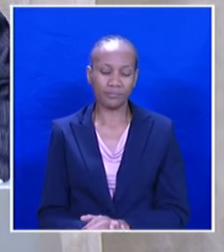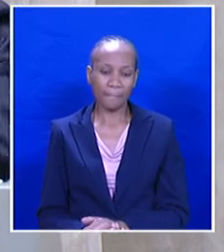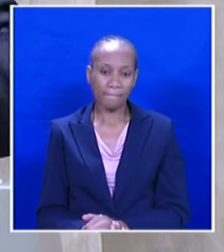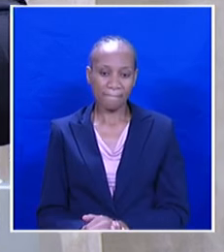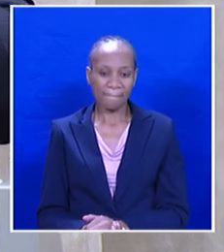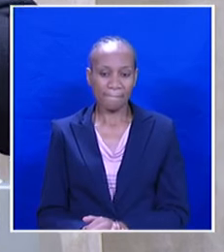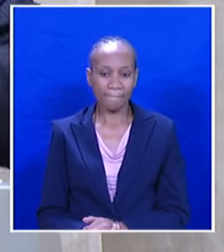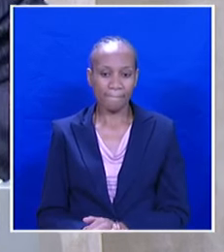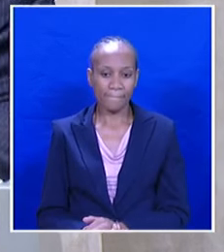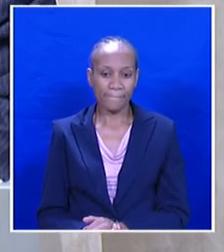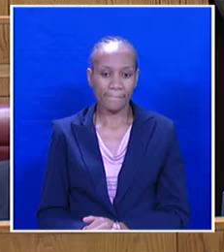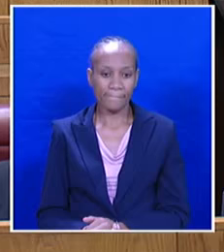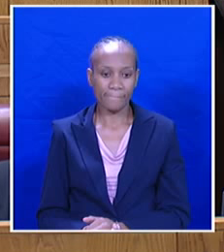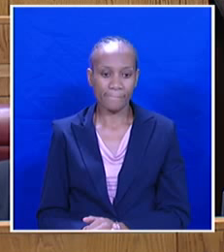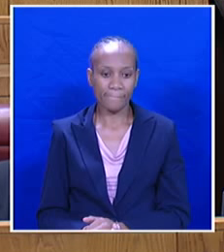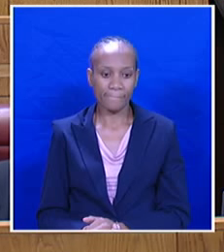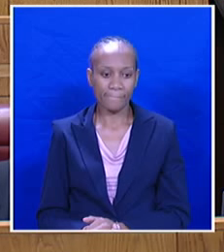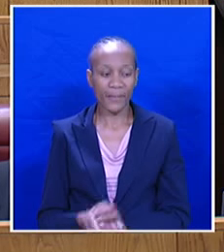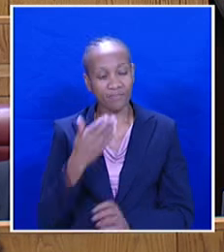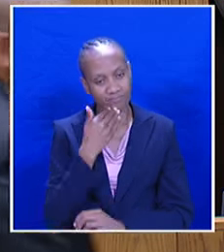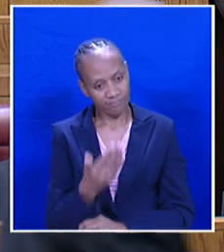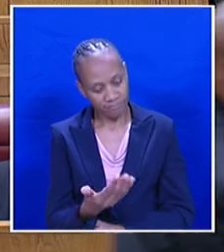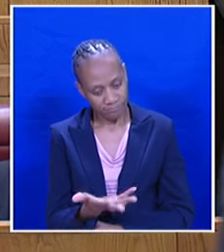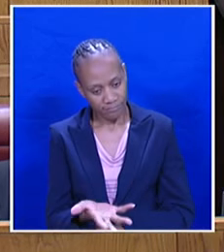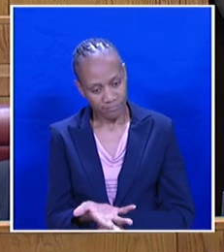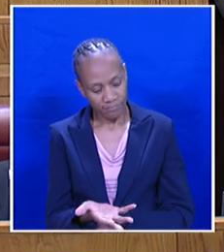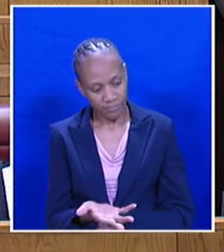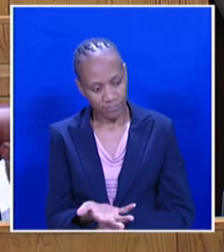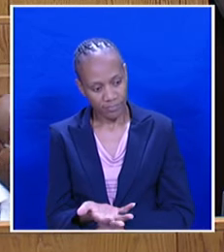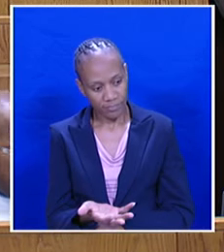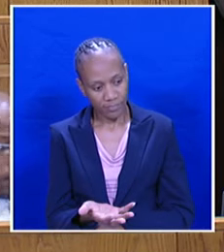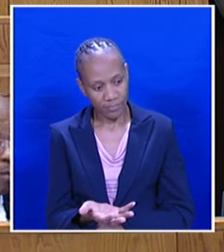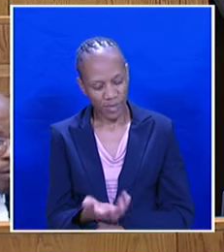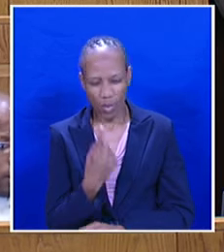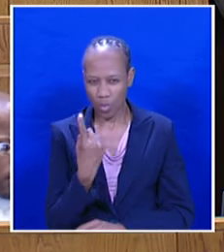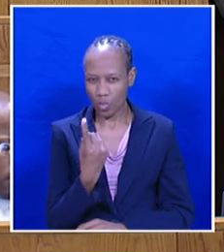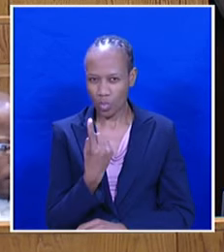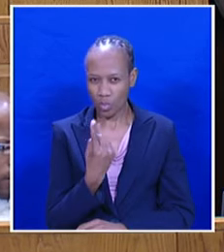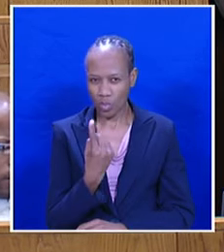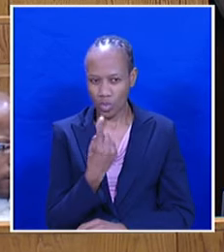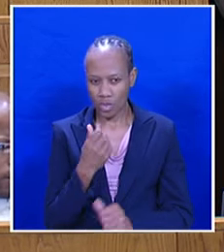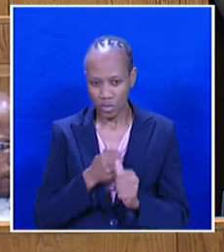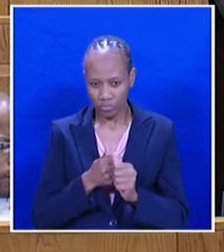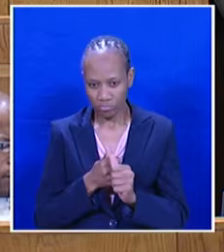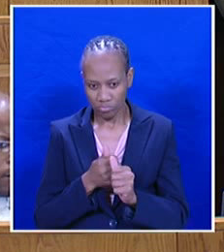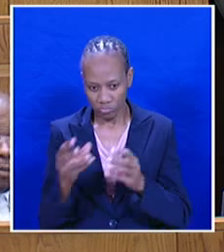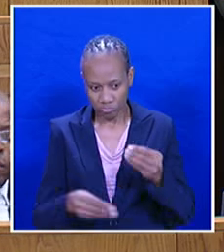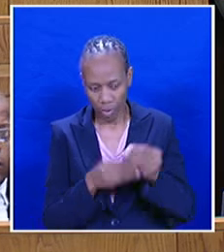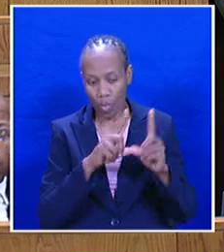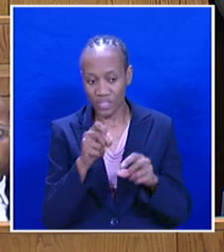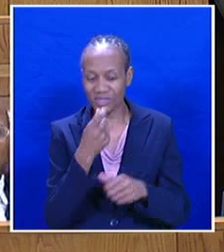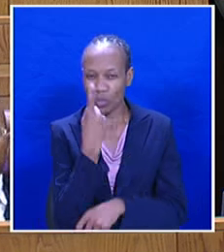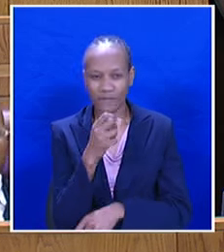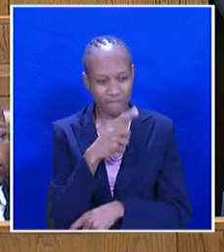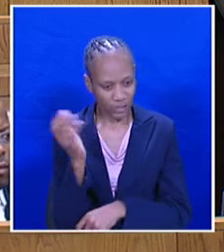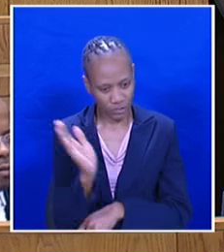Thank you, Honorable Deputy President. That was the only other supplementary hand we had. We proceed to our last